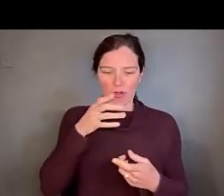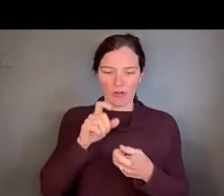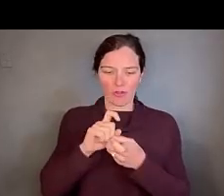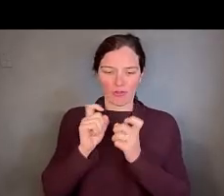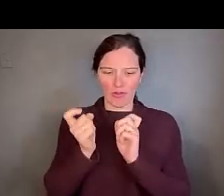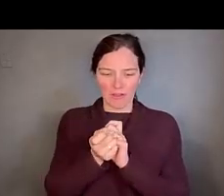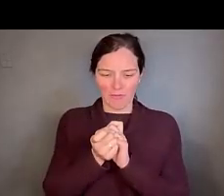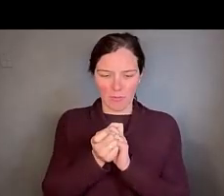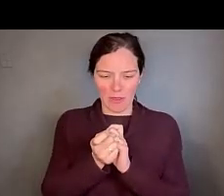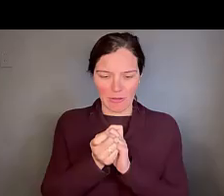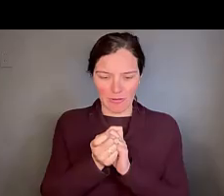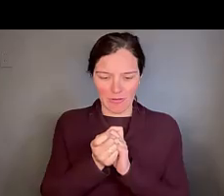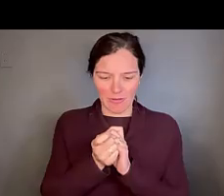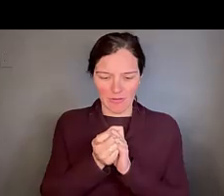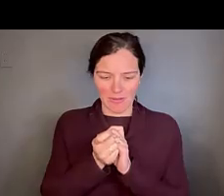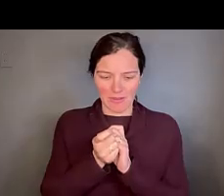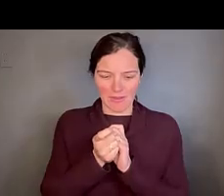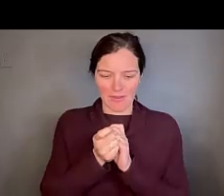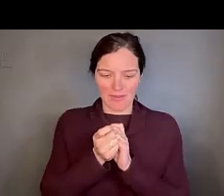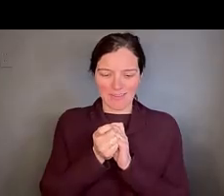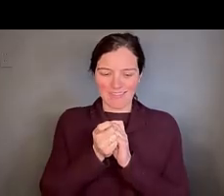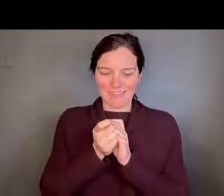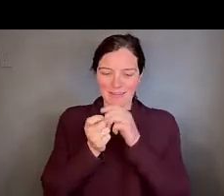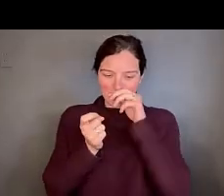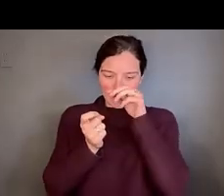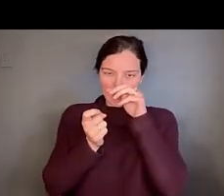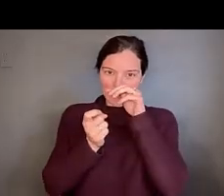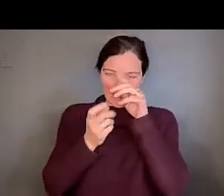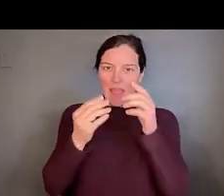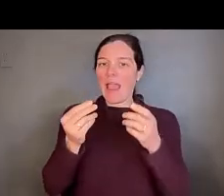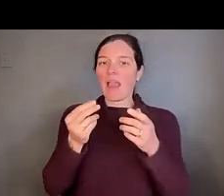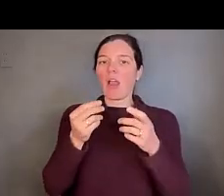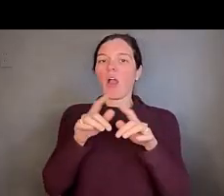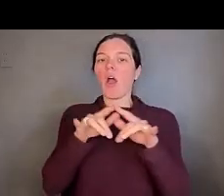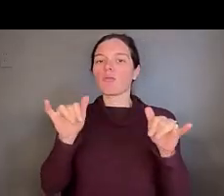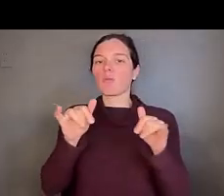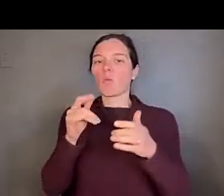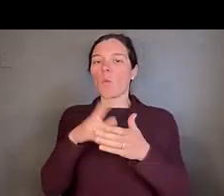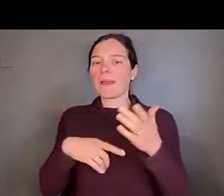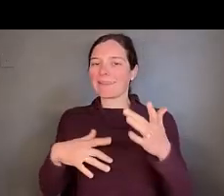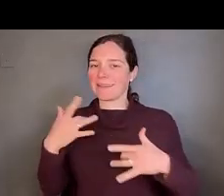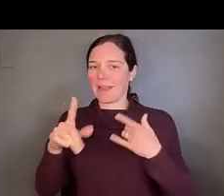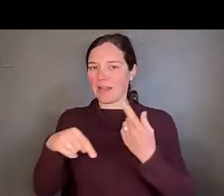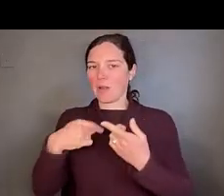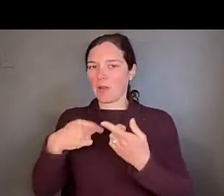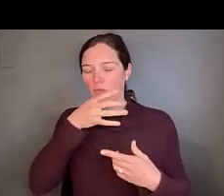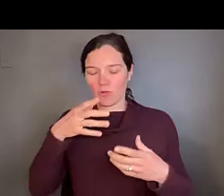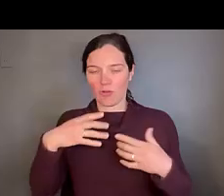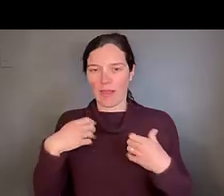came out compared to what you wanted, but also what's really exciting about the rural health transformation program?